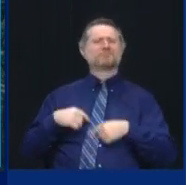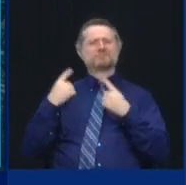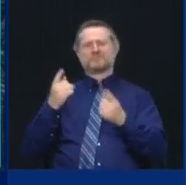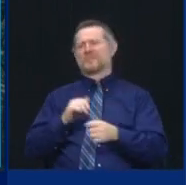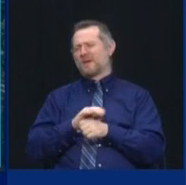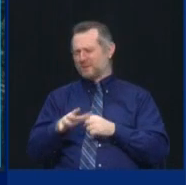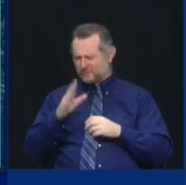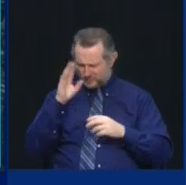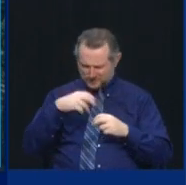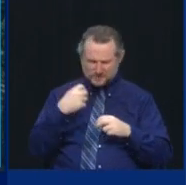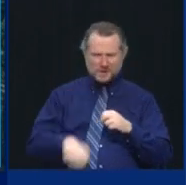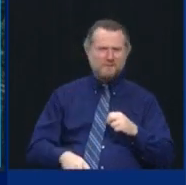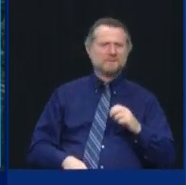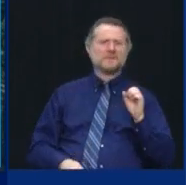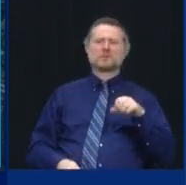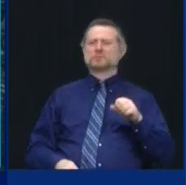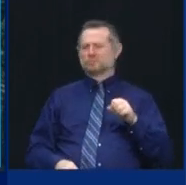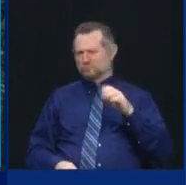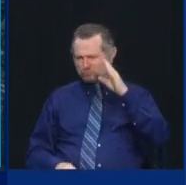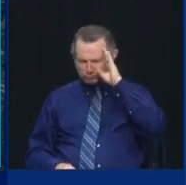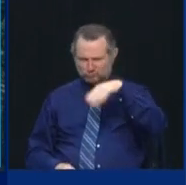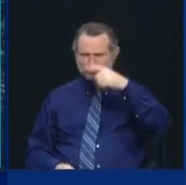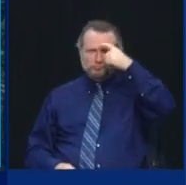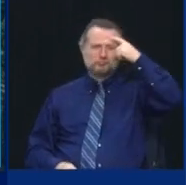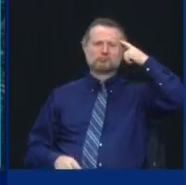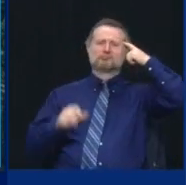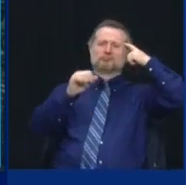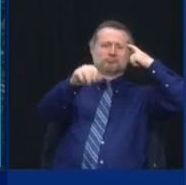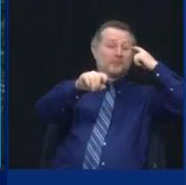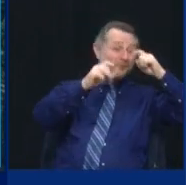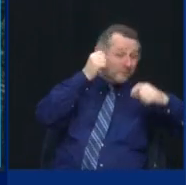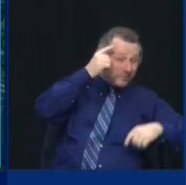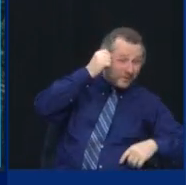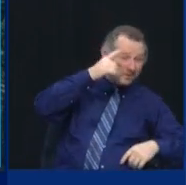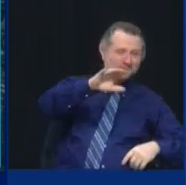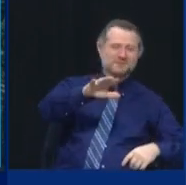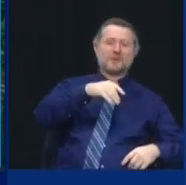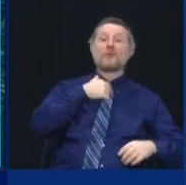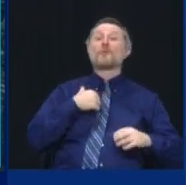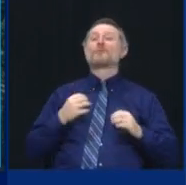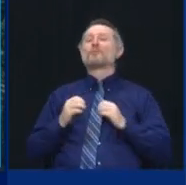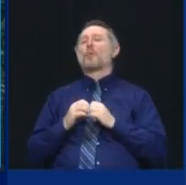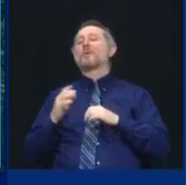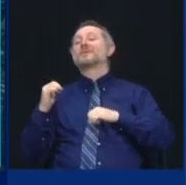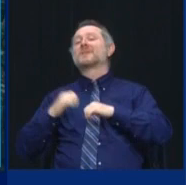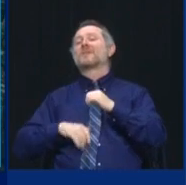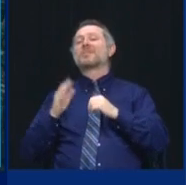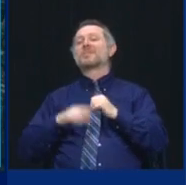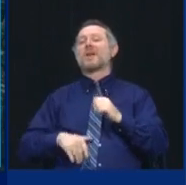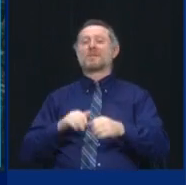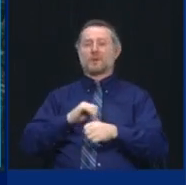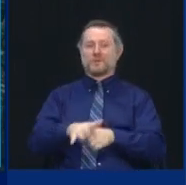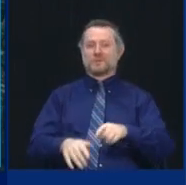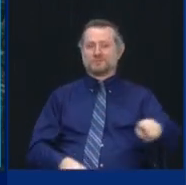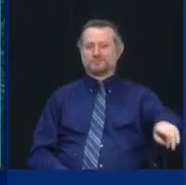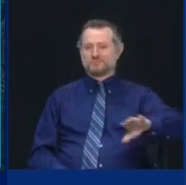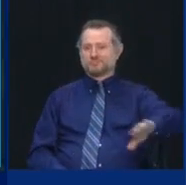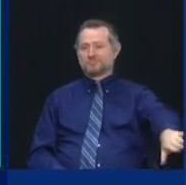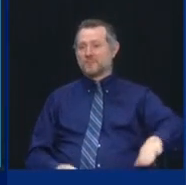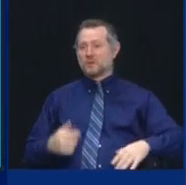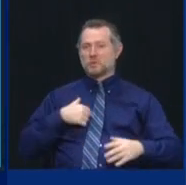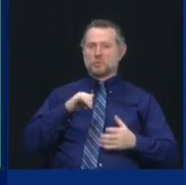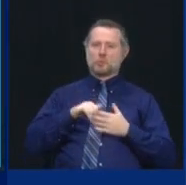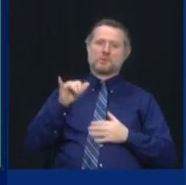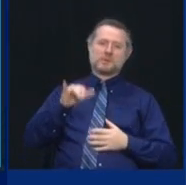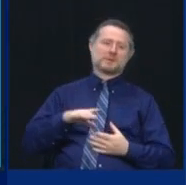Yes, COVID was tough, but we're tougher. We're better. That's the New York spirit. That's the New